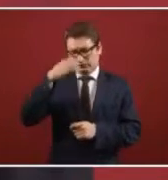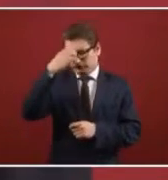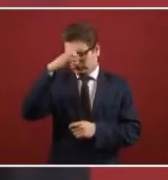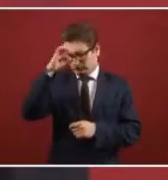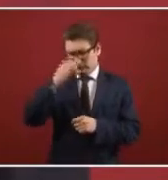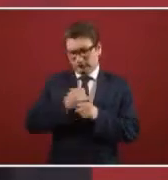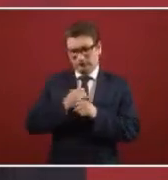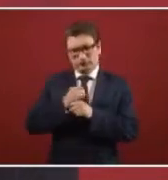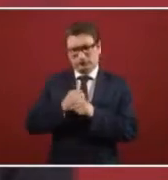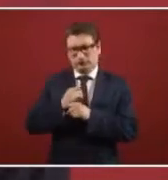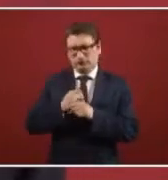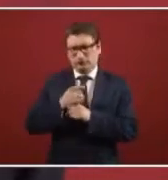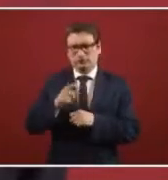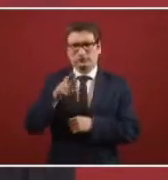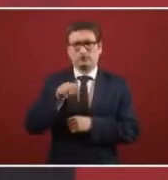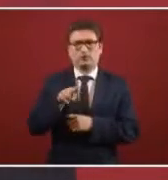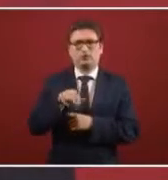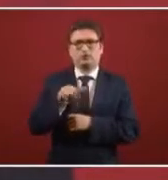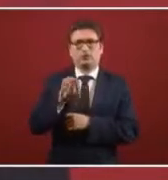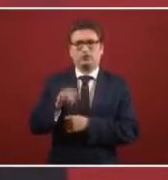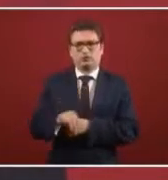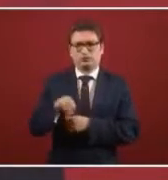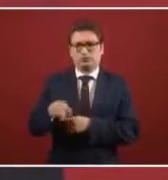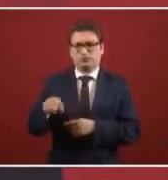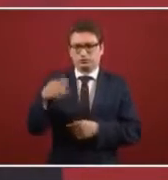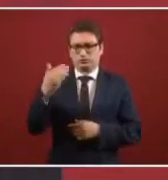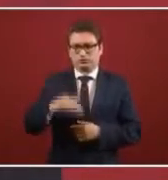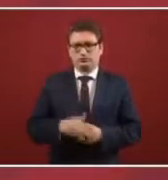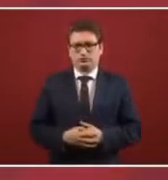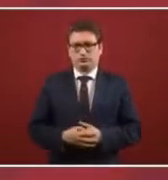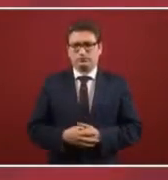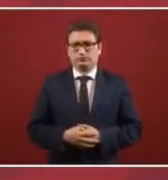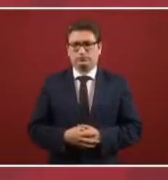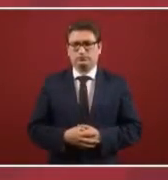person primera, of de first la UNAM. quality from UNAM.